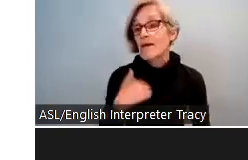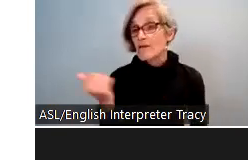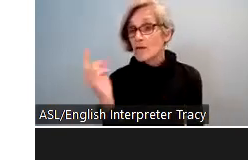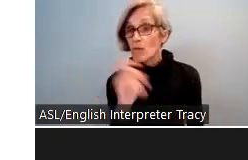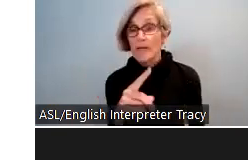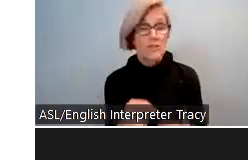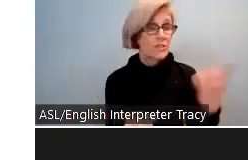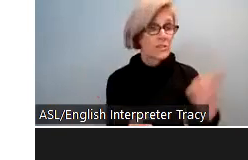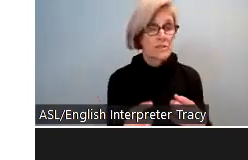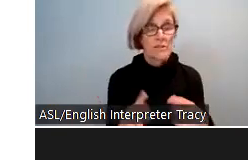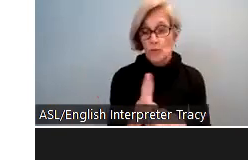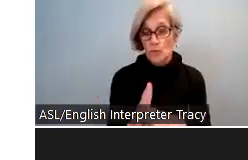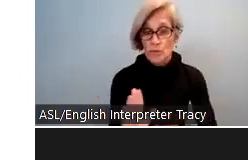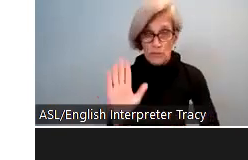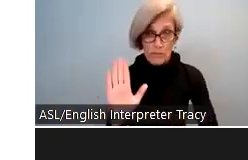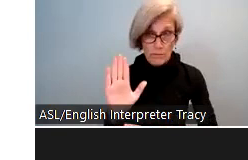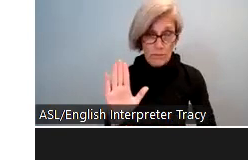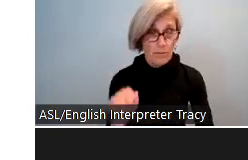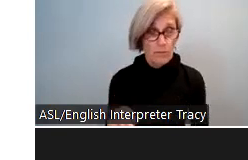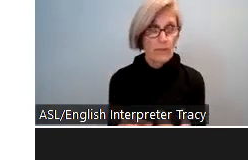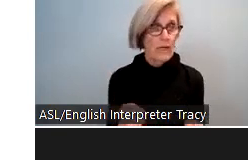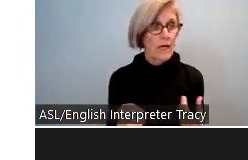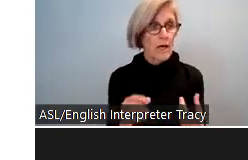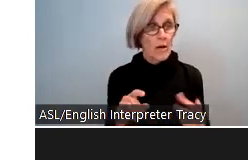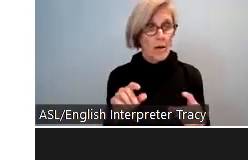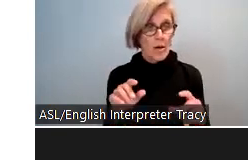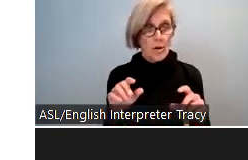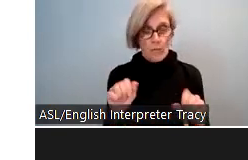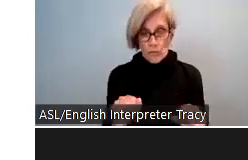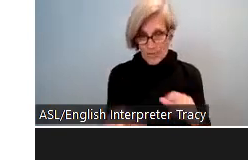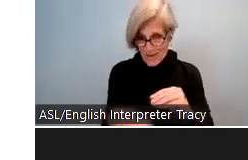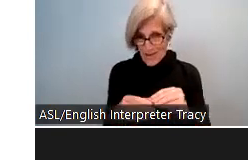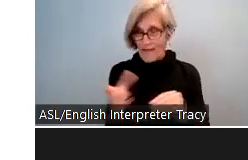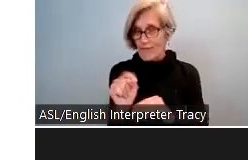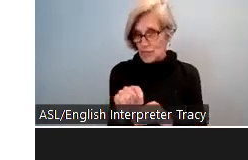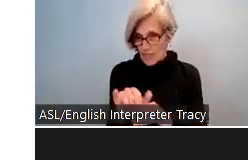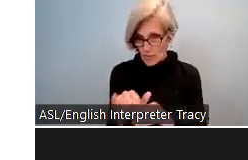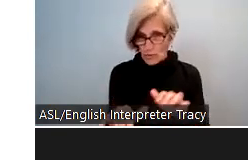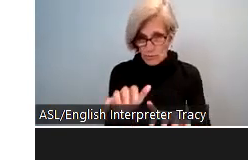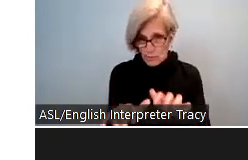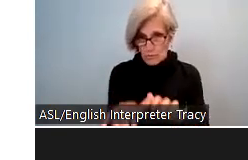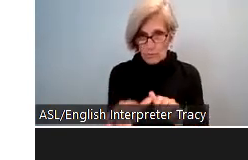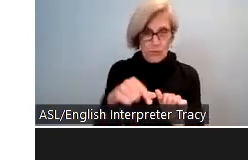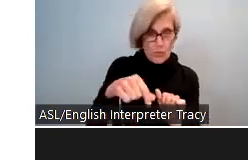hand button. Feel free to tap your question into the chat box. We will be